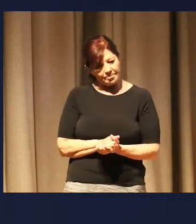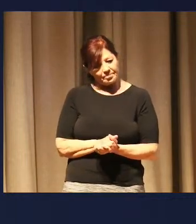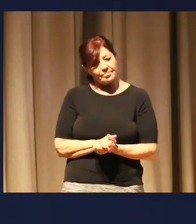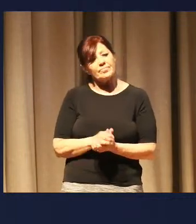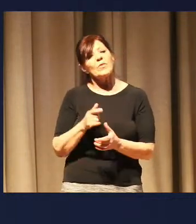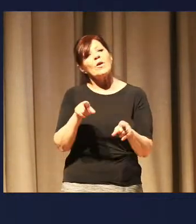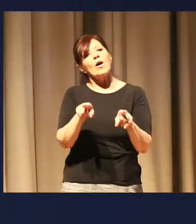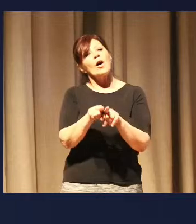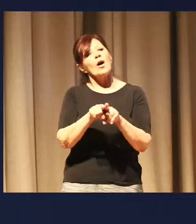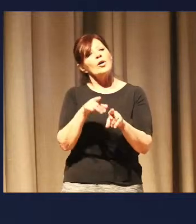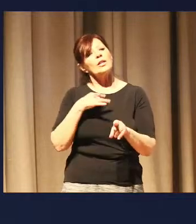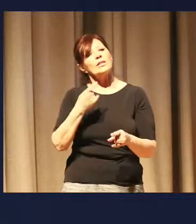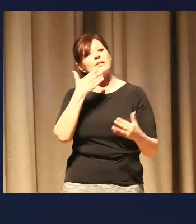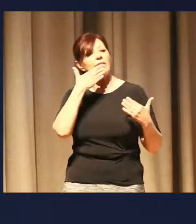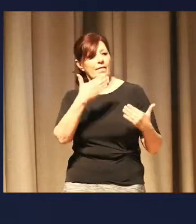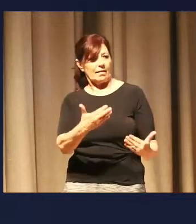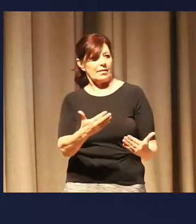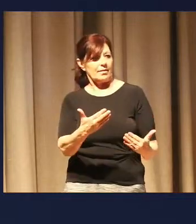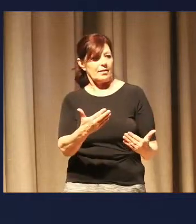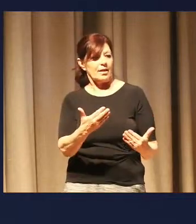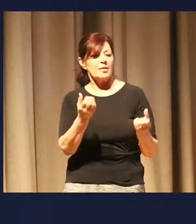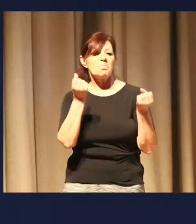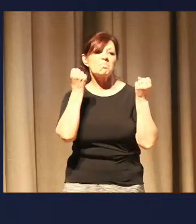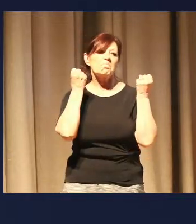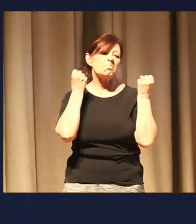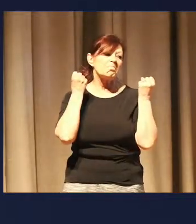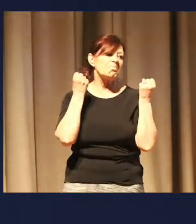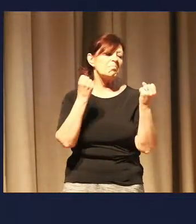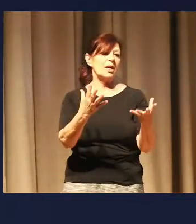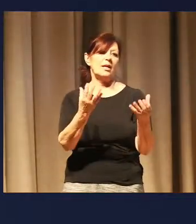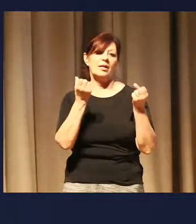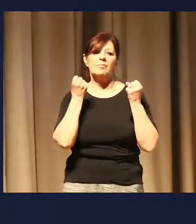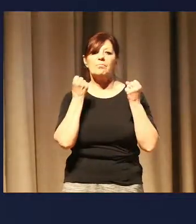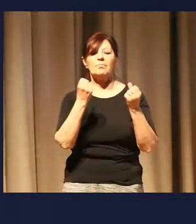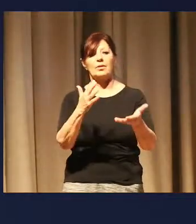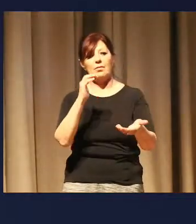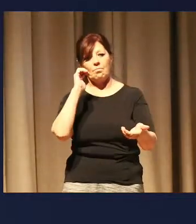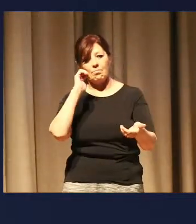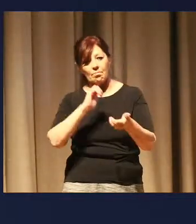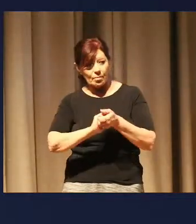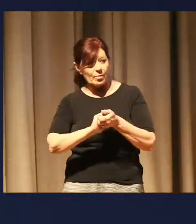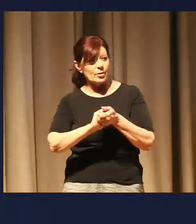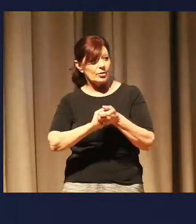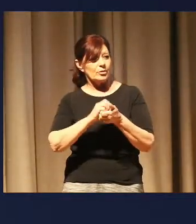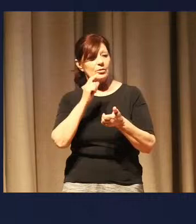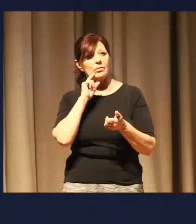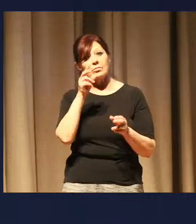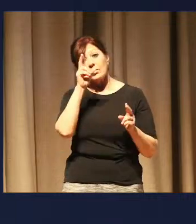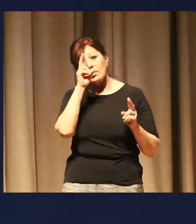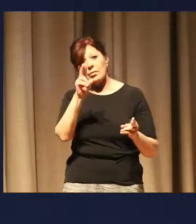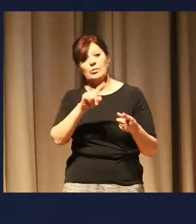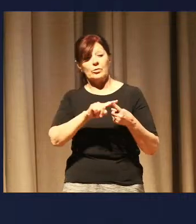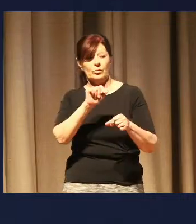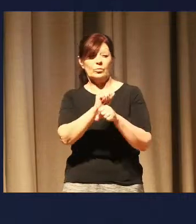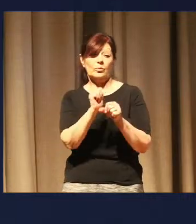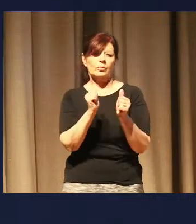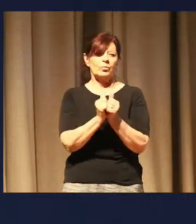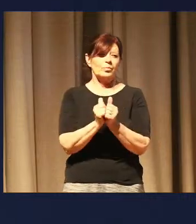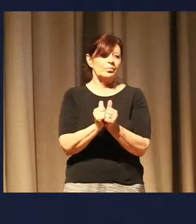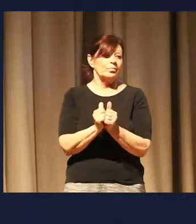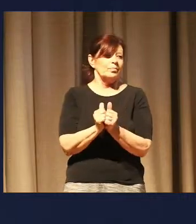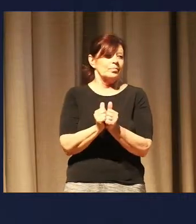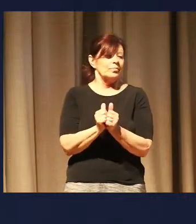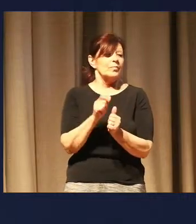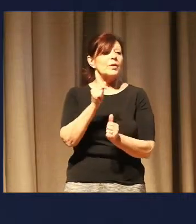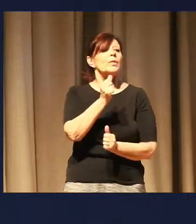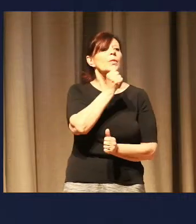I would also like to thank the many partners we have been privileged to work with.